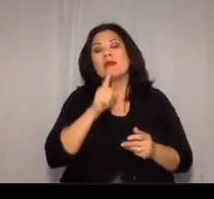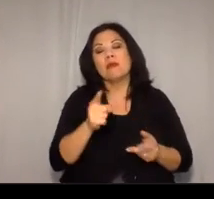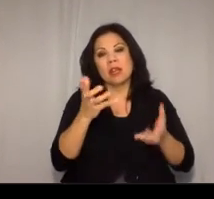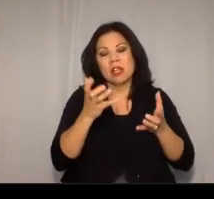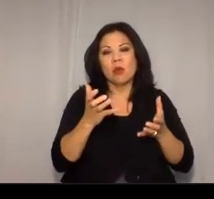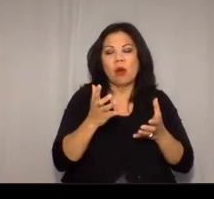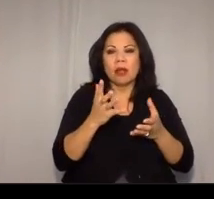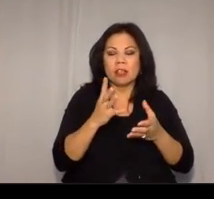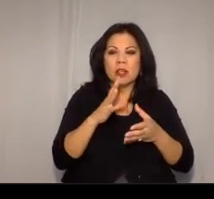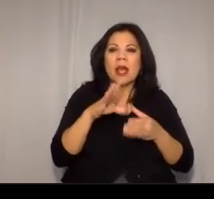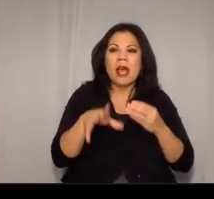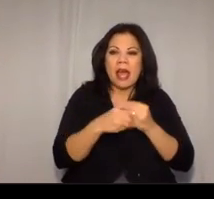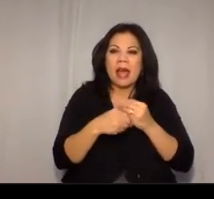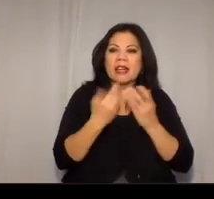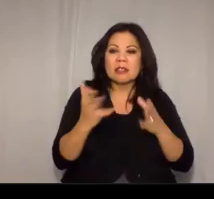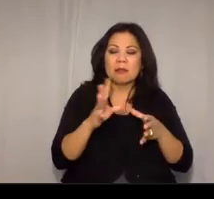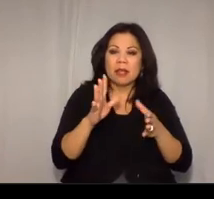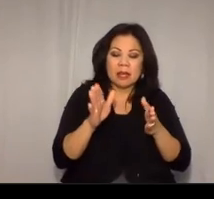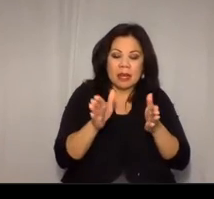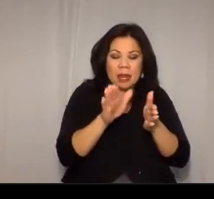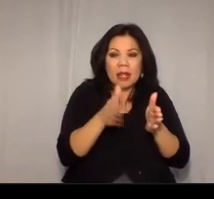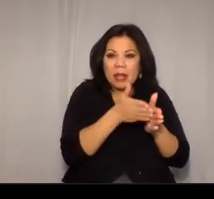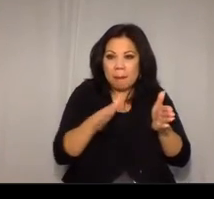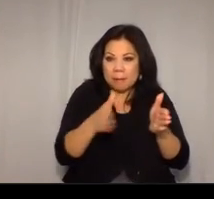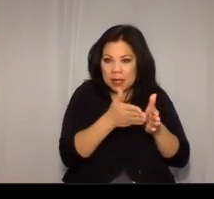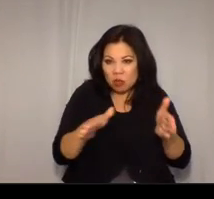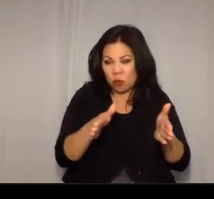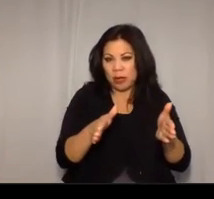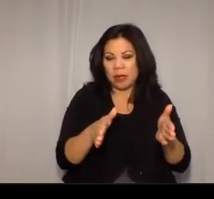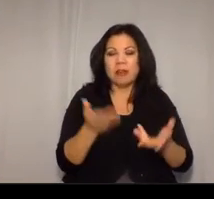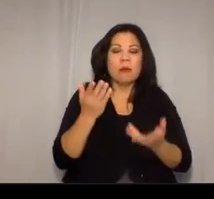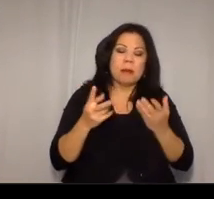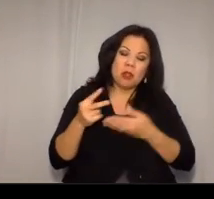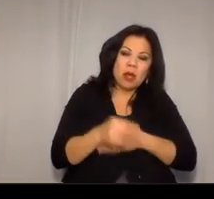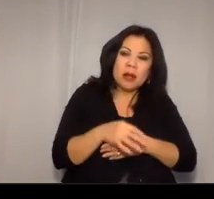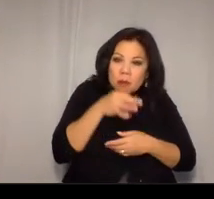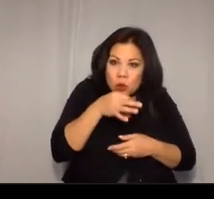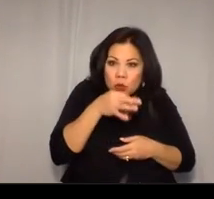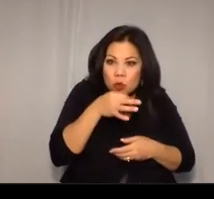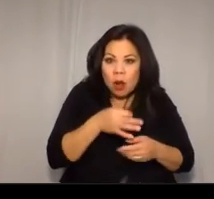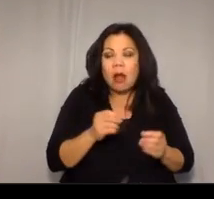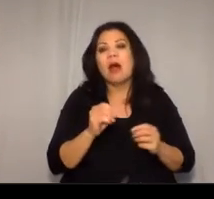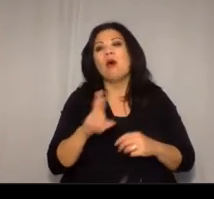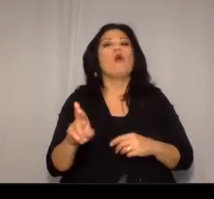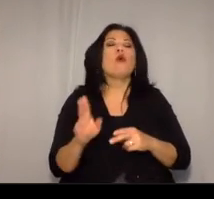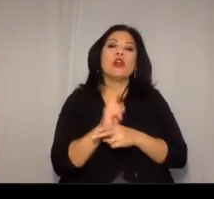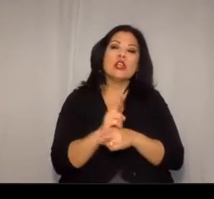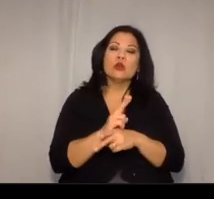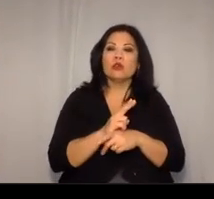something between each flower. As I mentioned, it could be you cut up some drinking straws, or you use